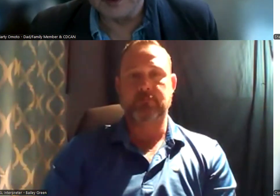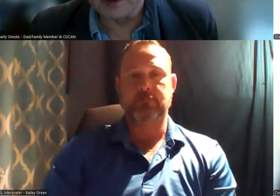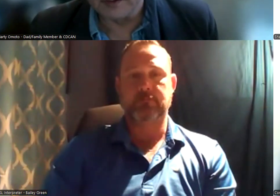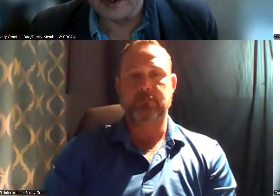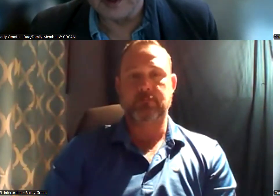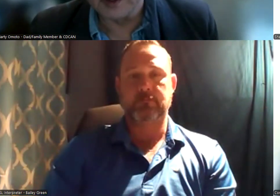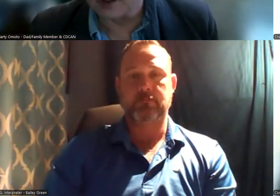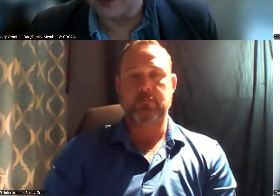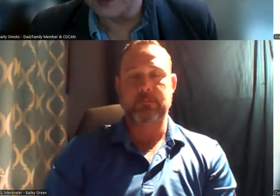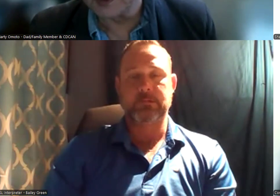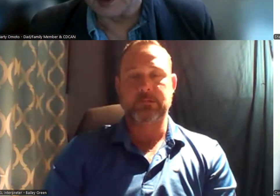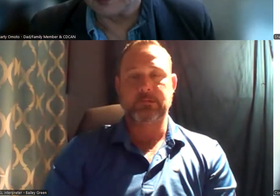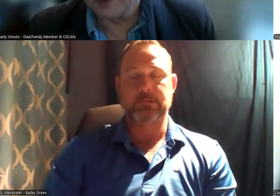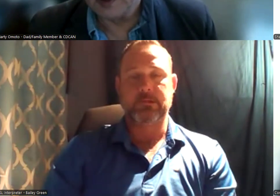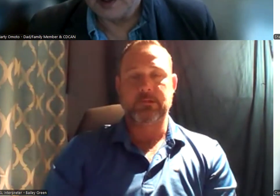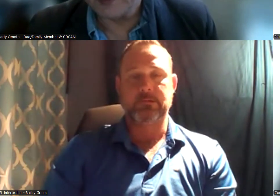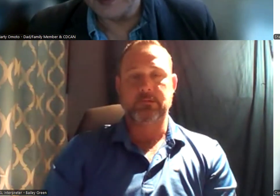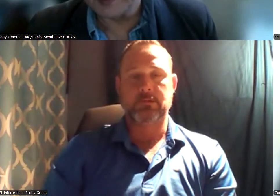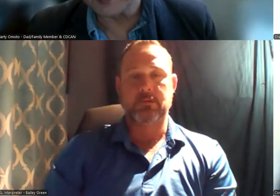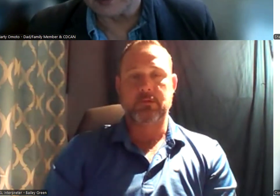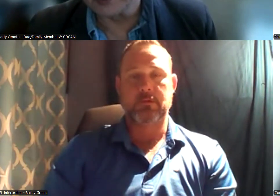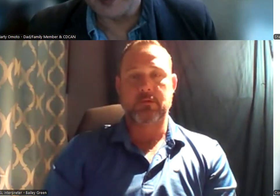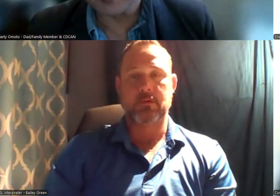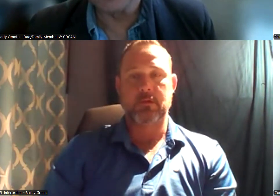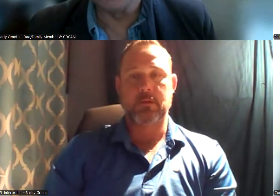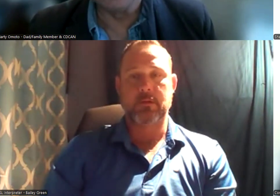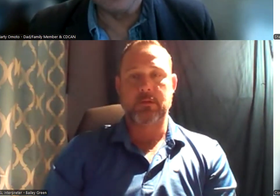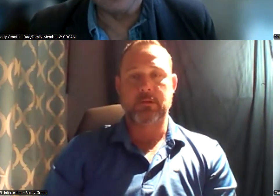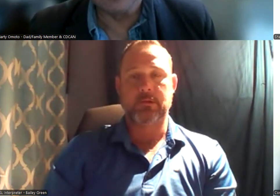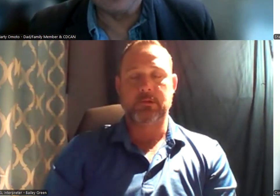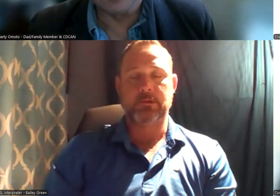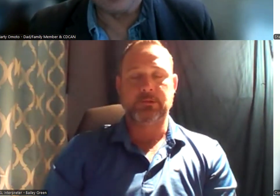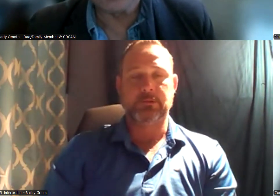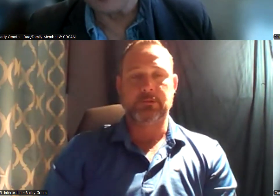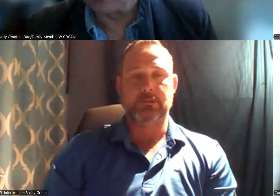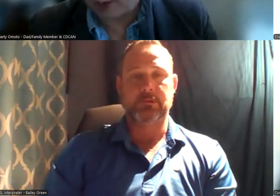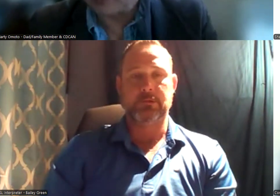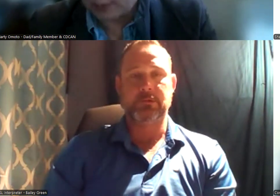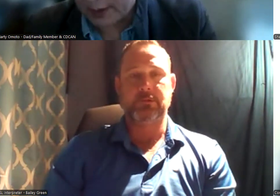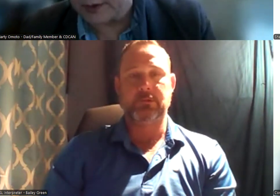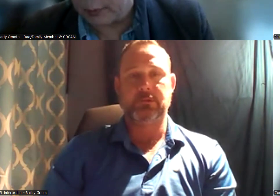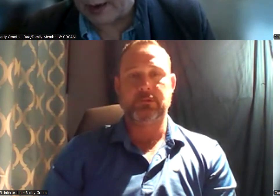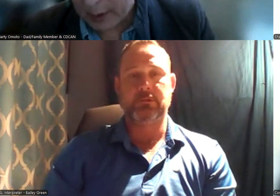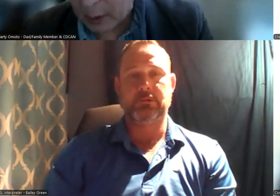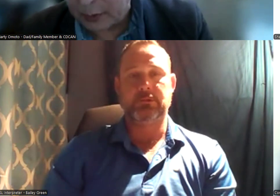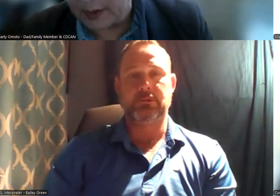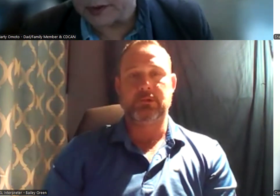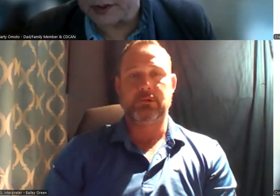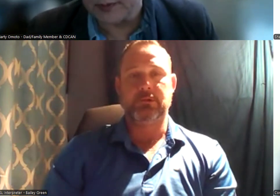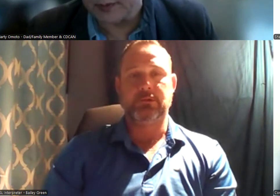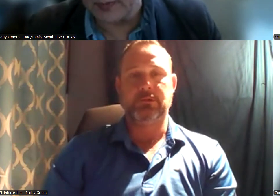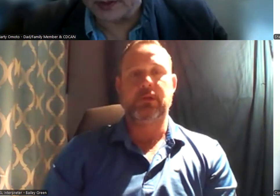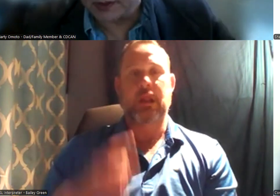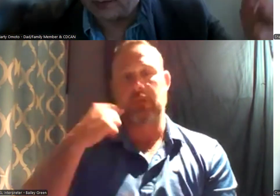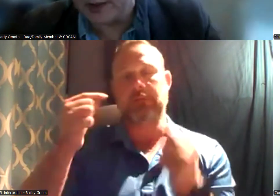Thank you, Corinne. As always, I think that goes back to some of the work that we are doing as